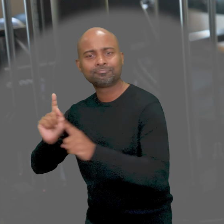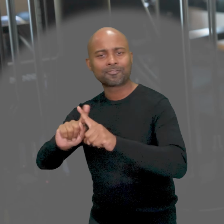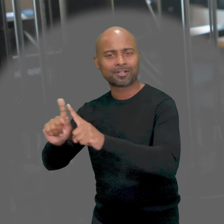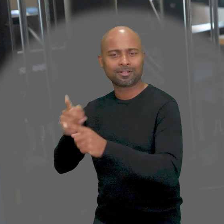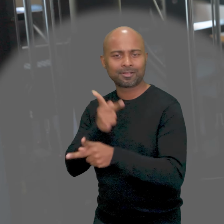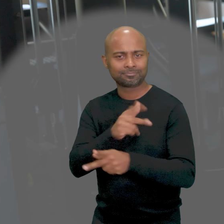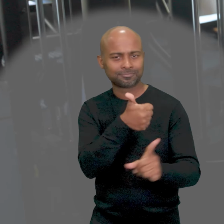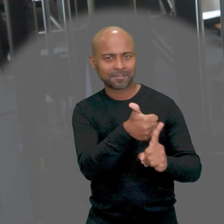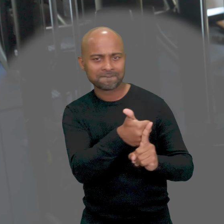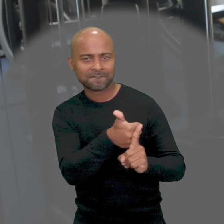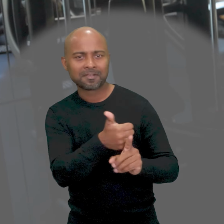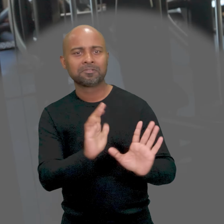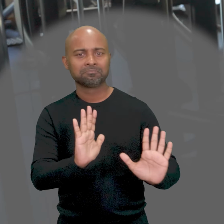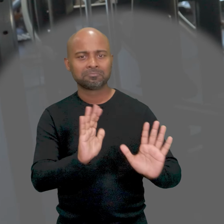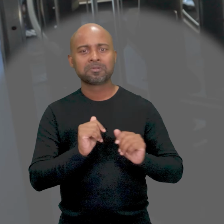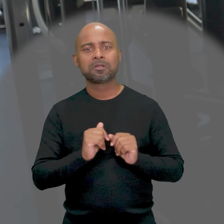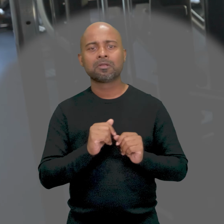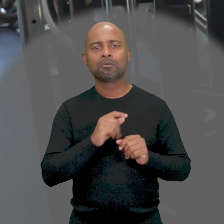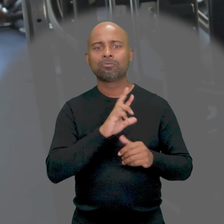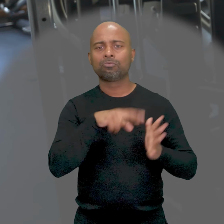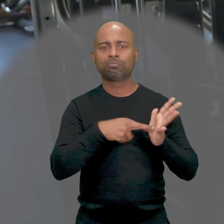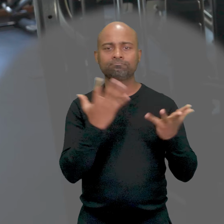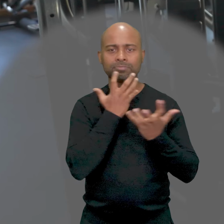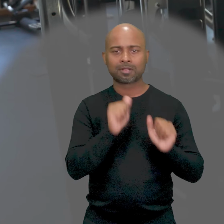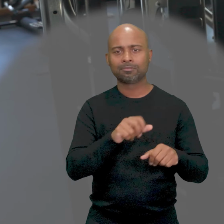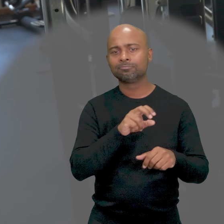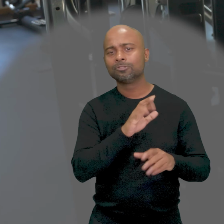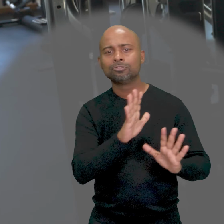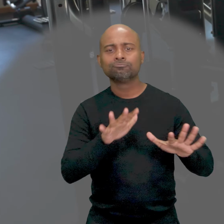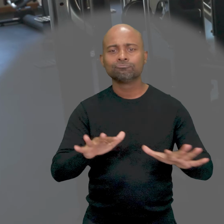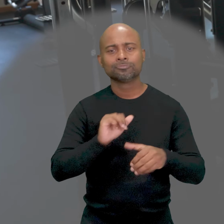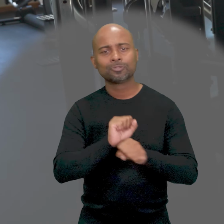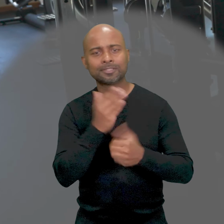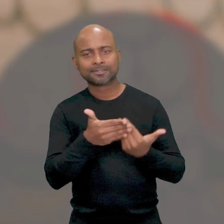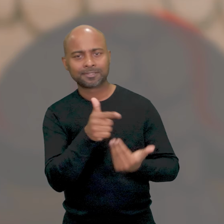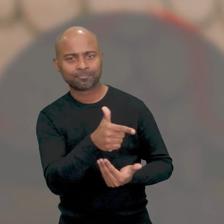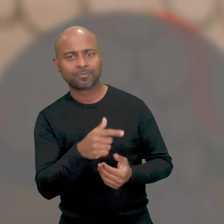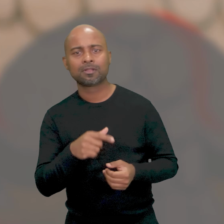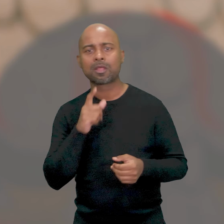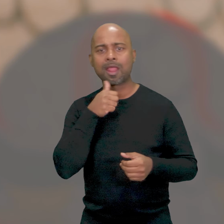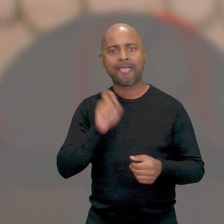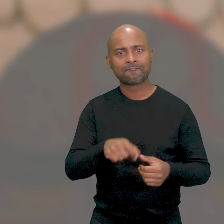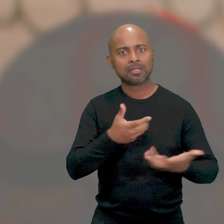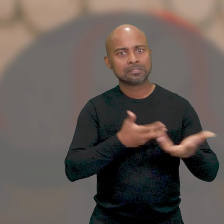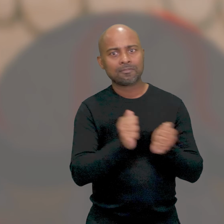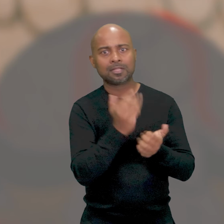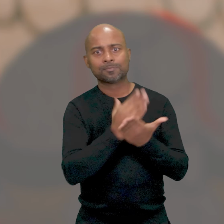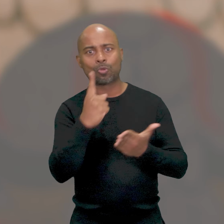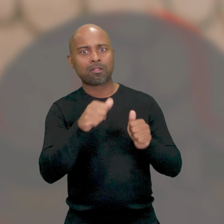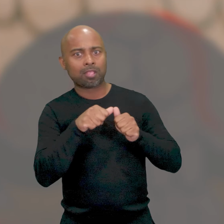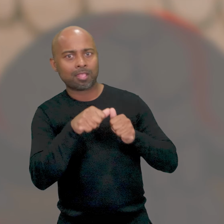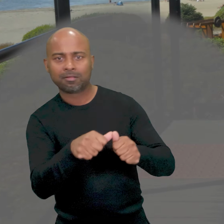common areas to care for them, which is a great role because you can move at your own speed. You're not having to engage